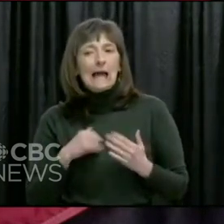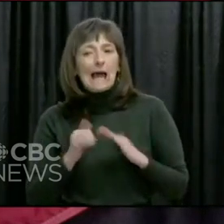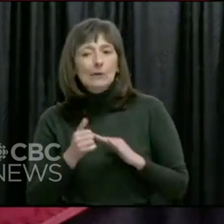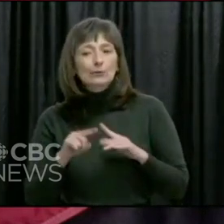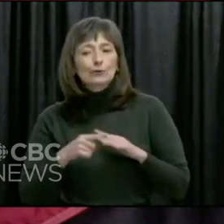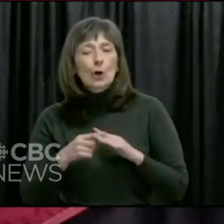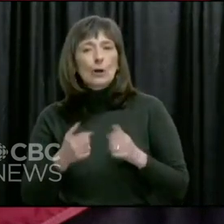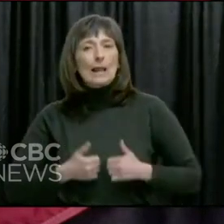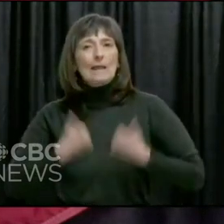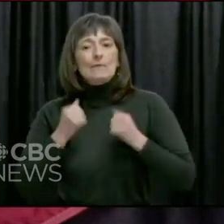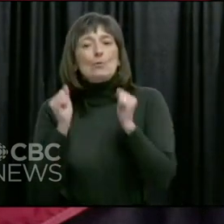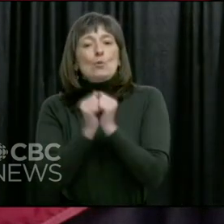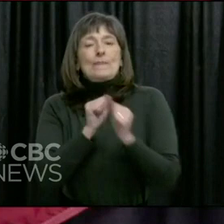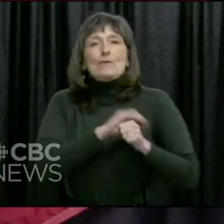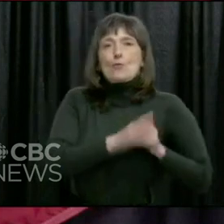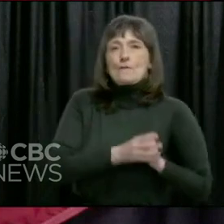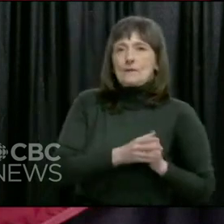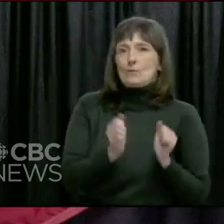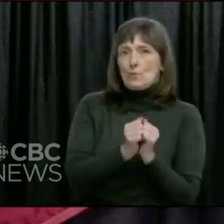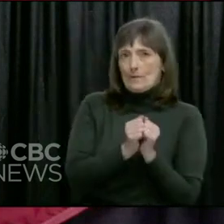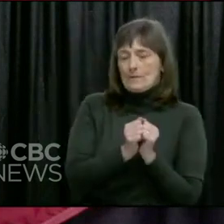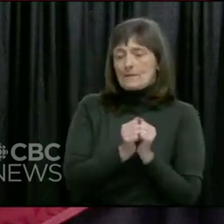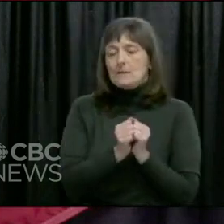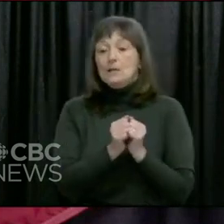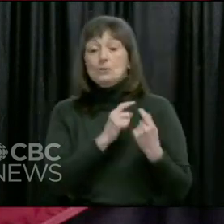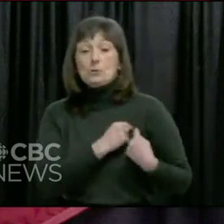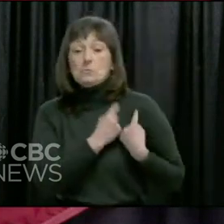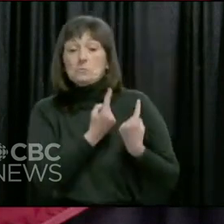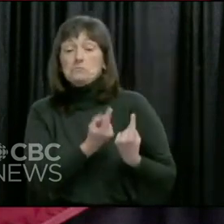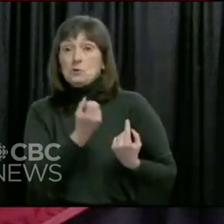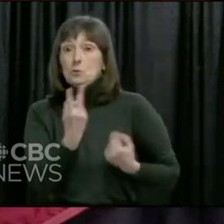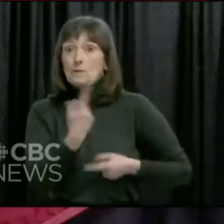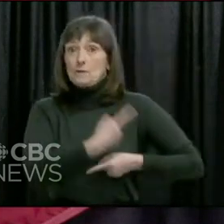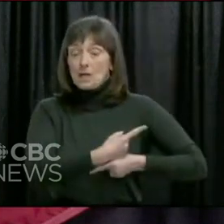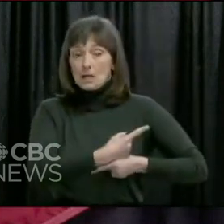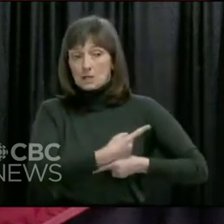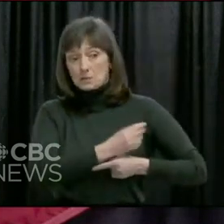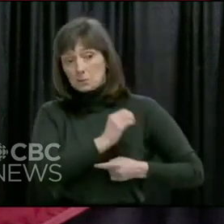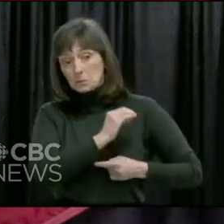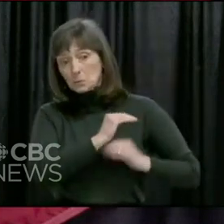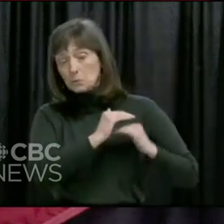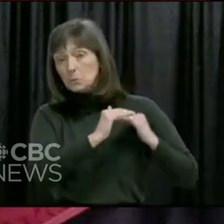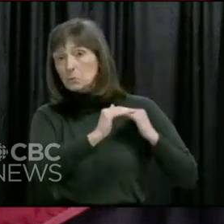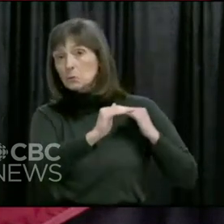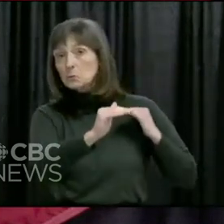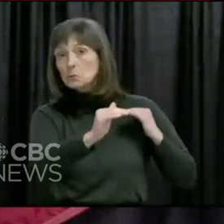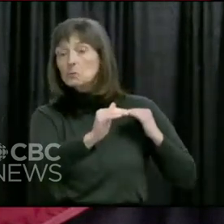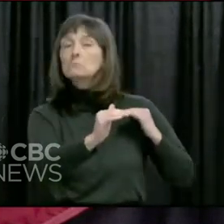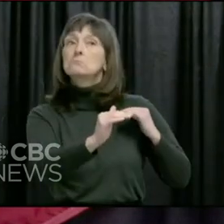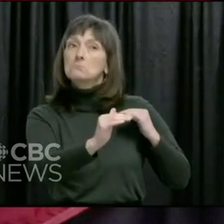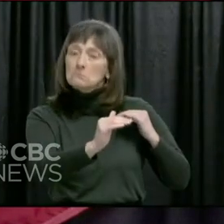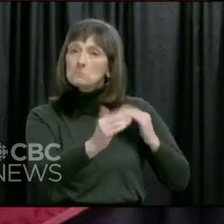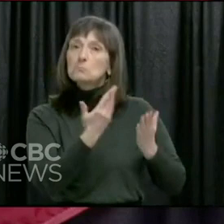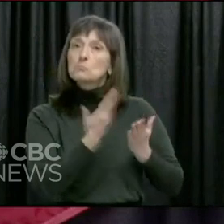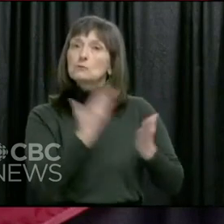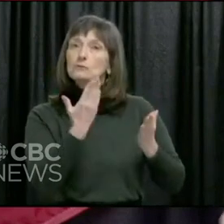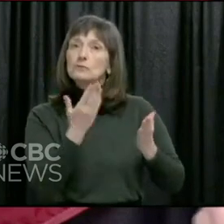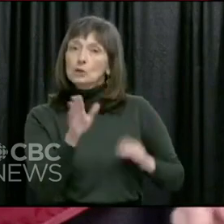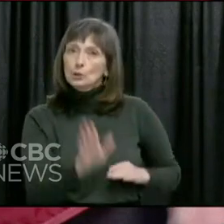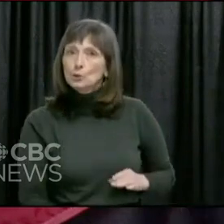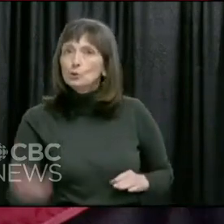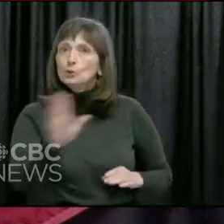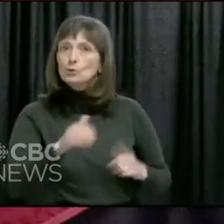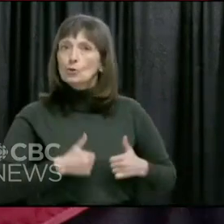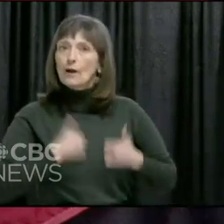virus. The results we are sending for the last 12 days or seeing in the last 12 days is an indication that you are adjusting